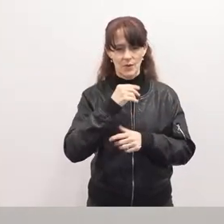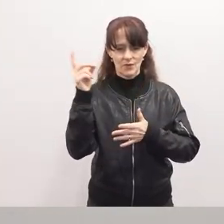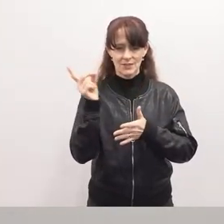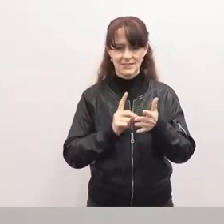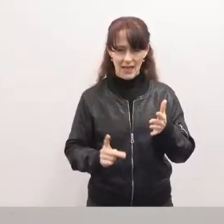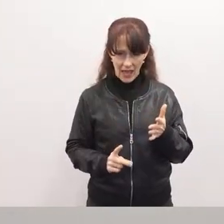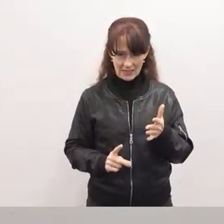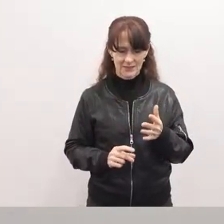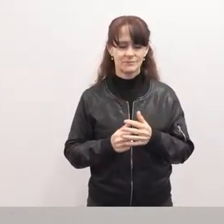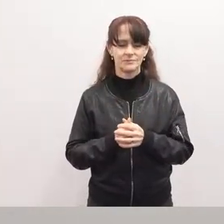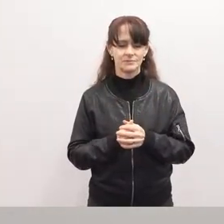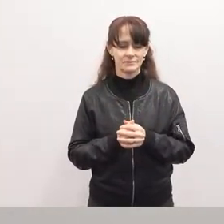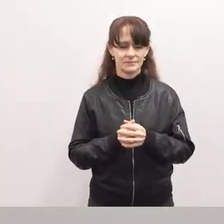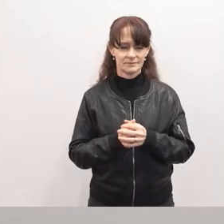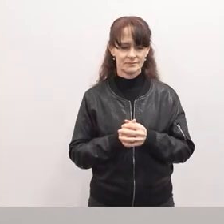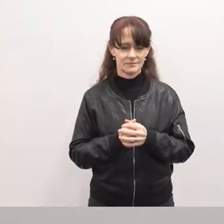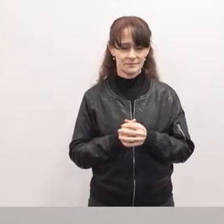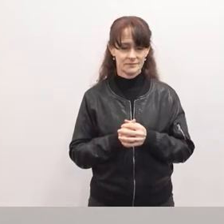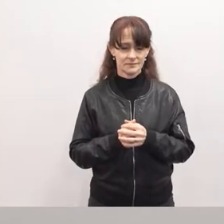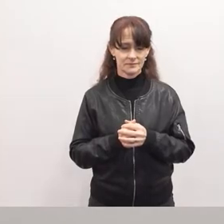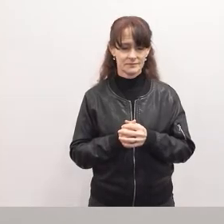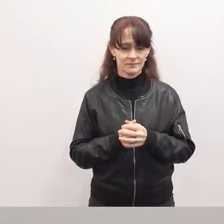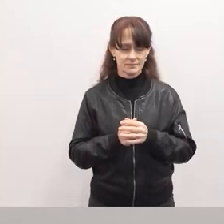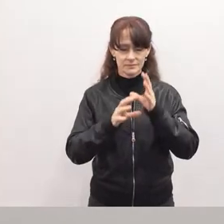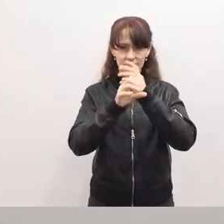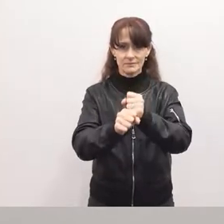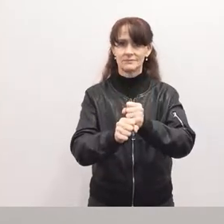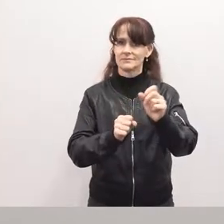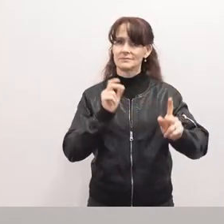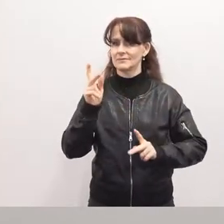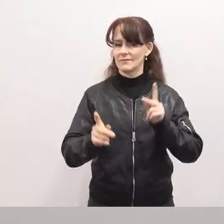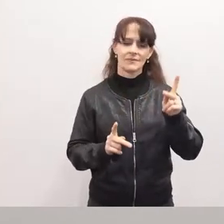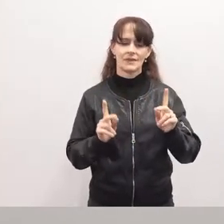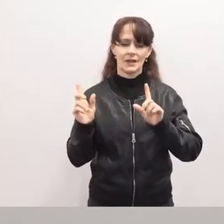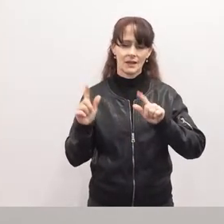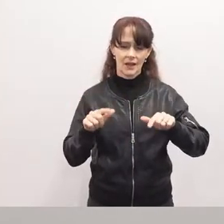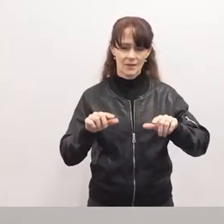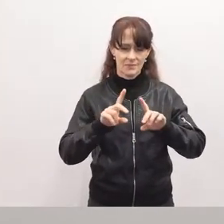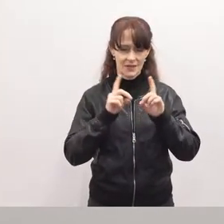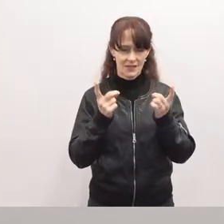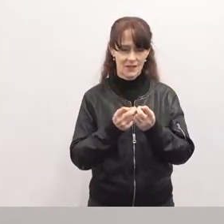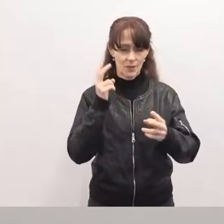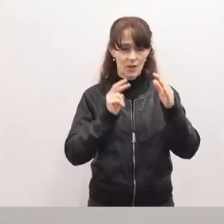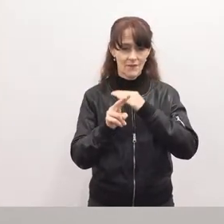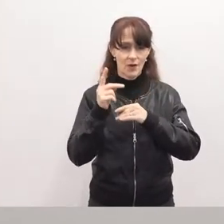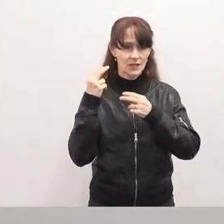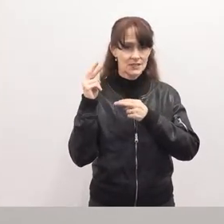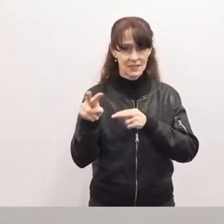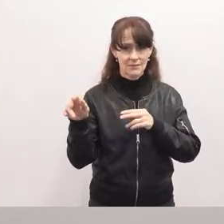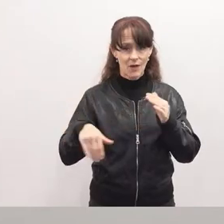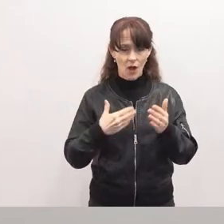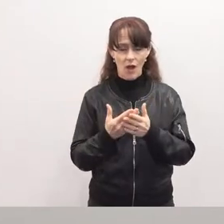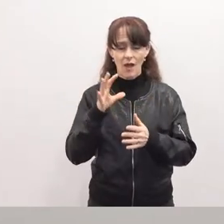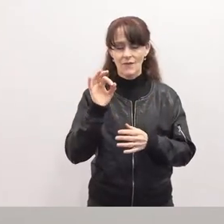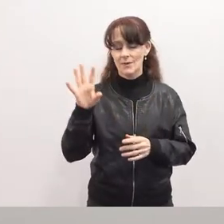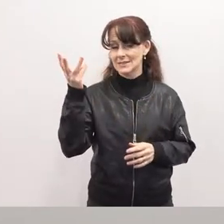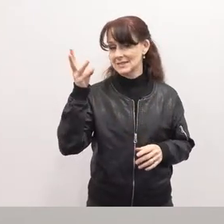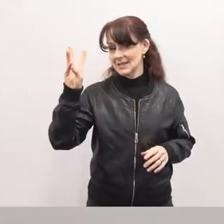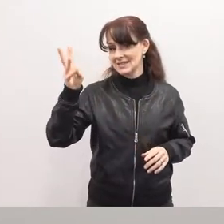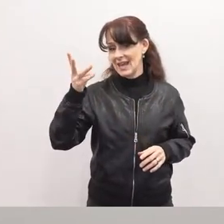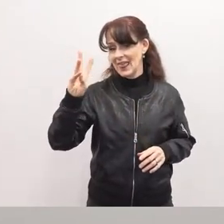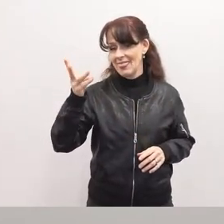design to just attract candidates to our district. But we look forward to seeing everyone on February 16th.